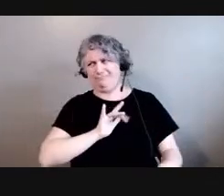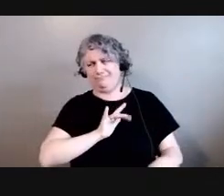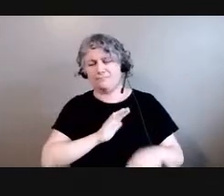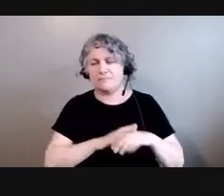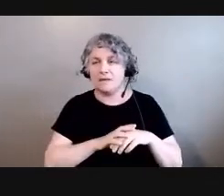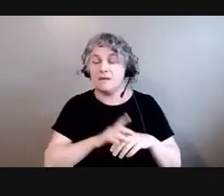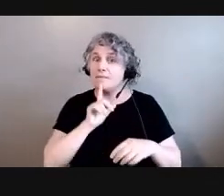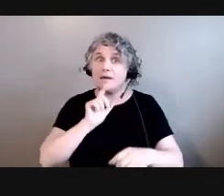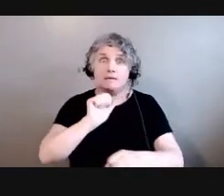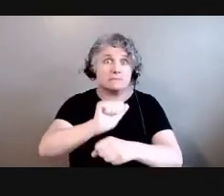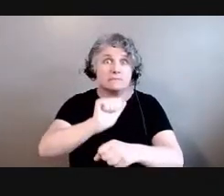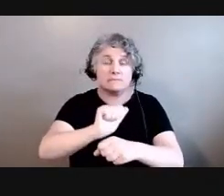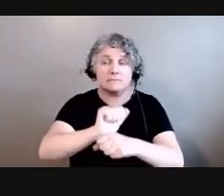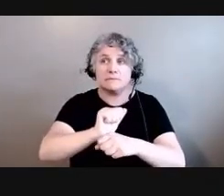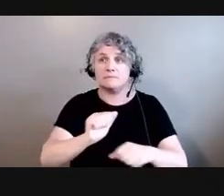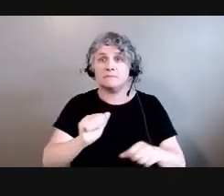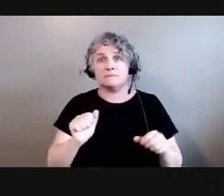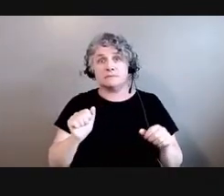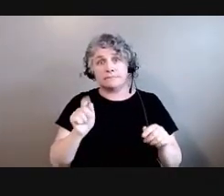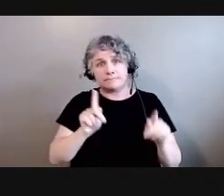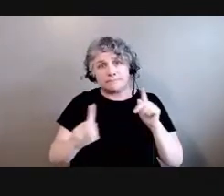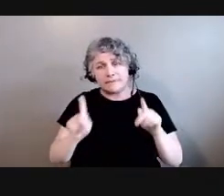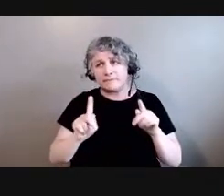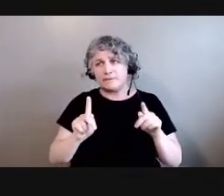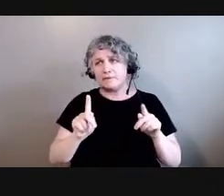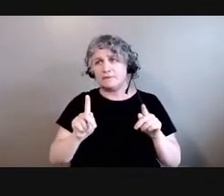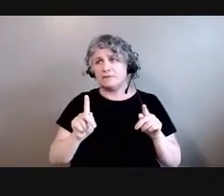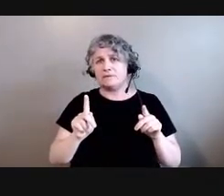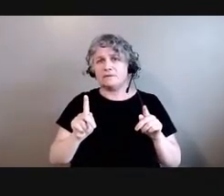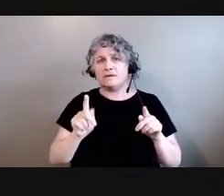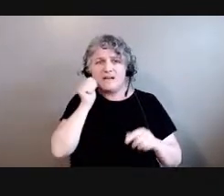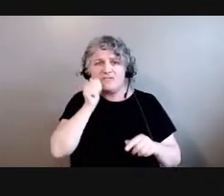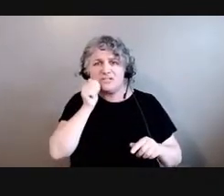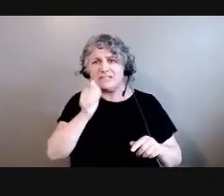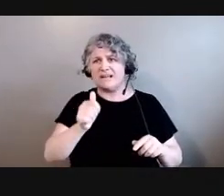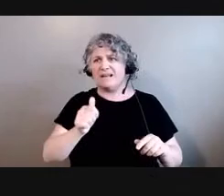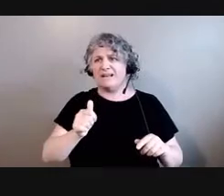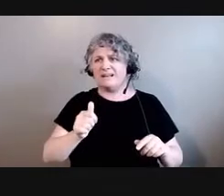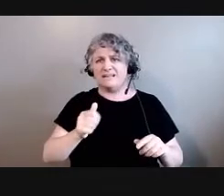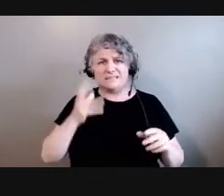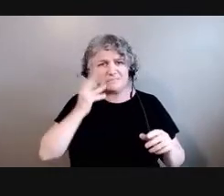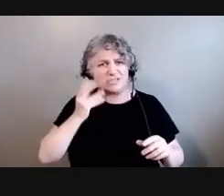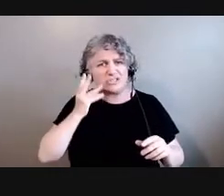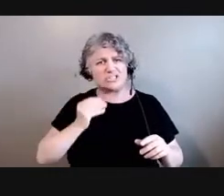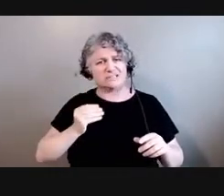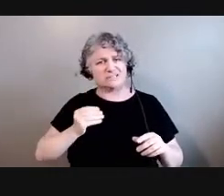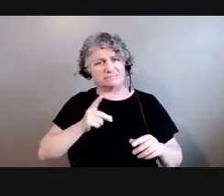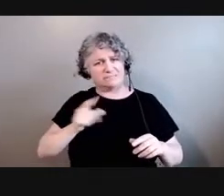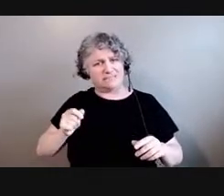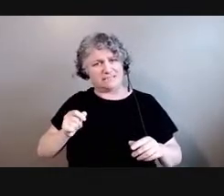it also actually has to be people on the ground living life, having their own experiences.